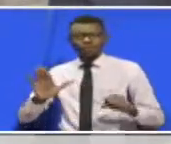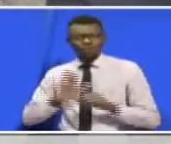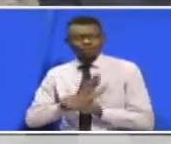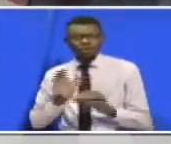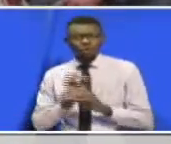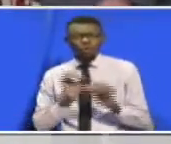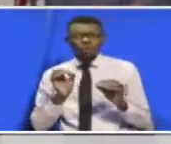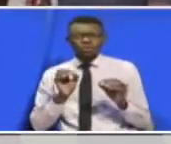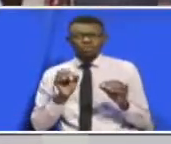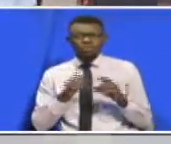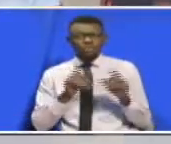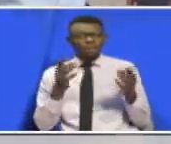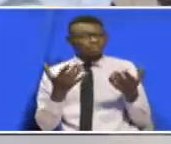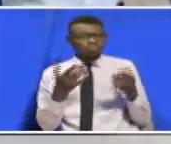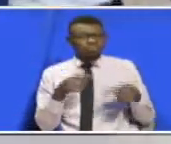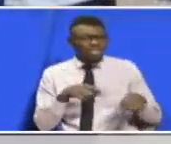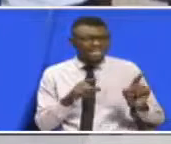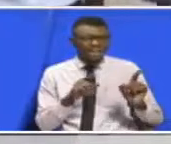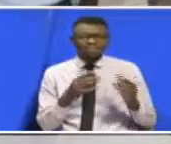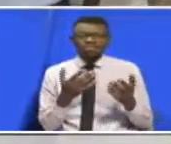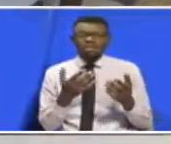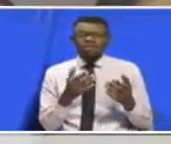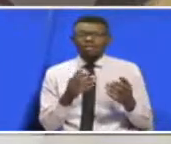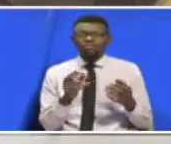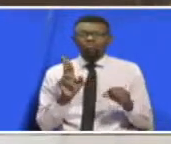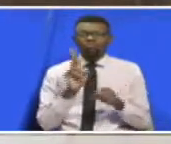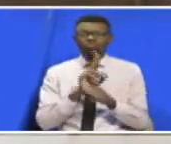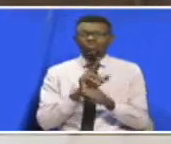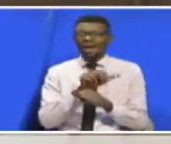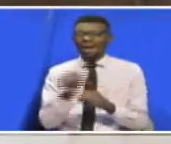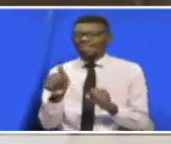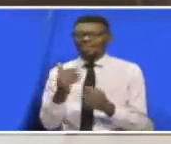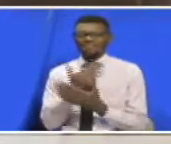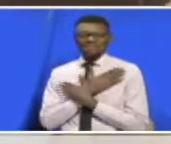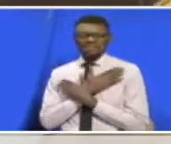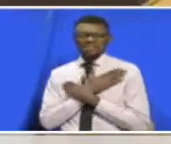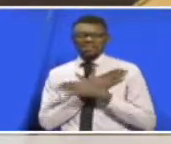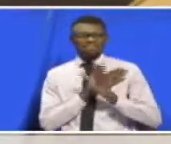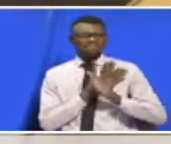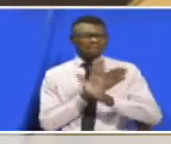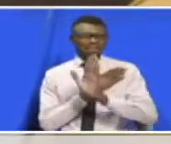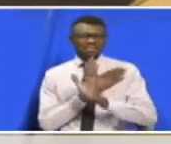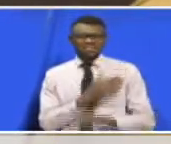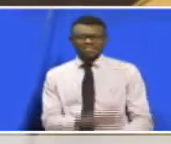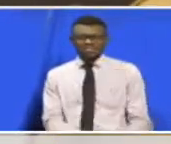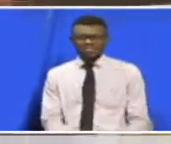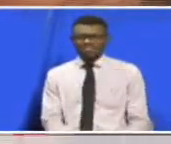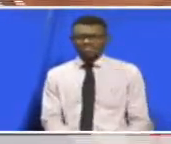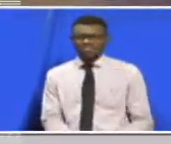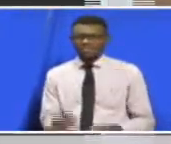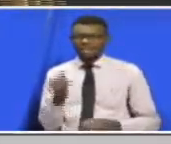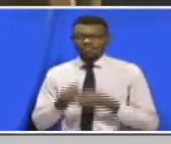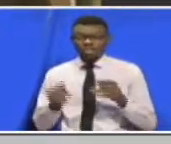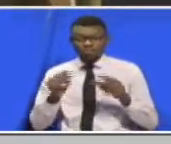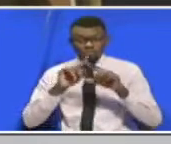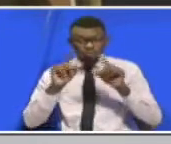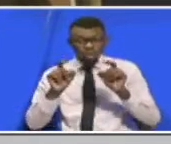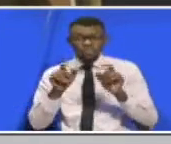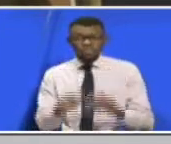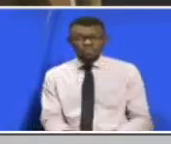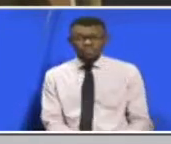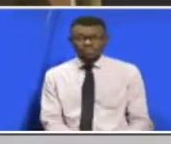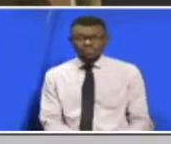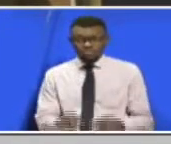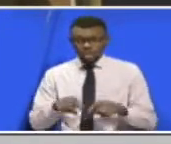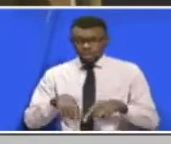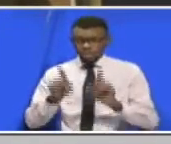mediators or miseries have been half. My final question to you, Willis, is this. You are an officer